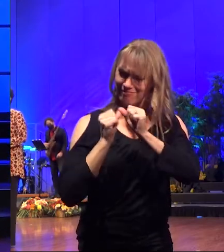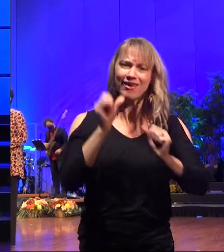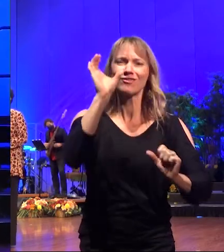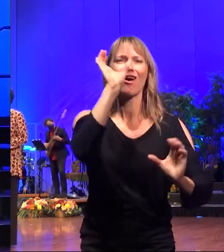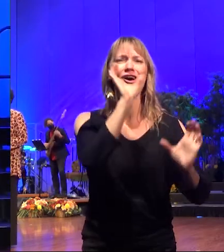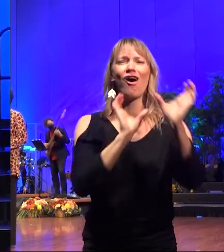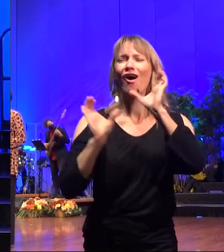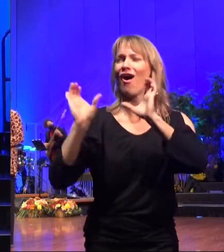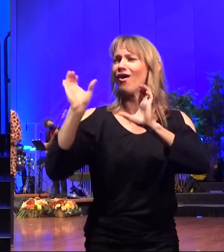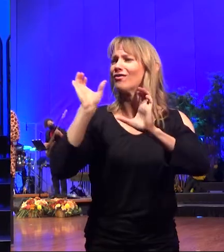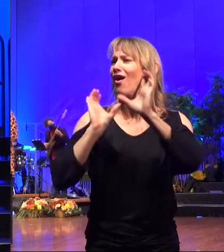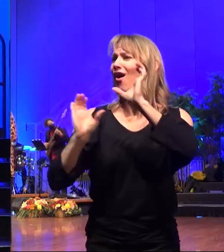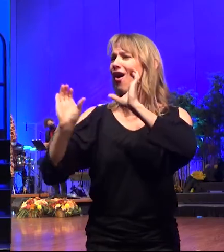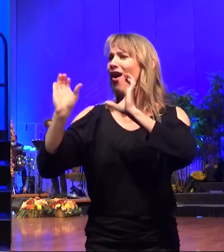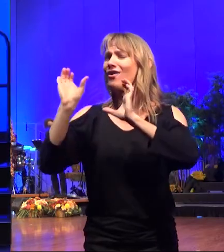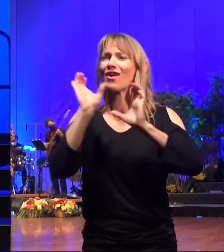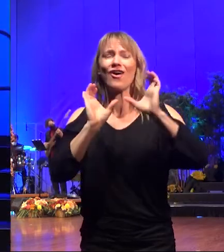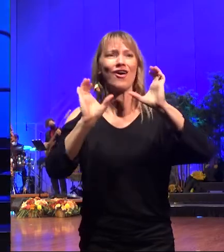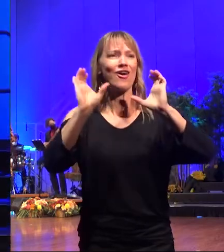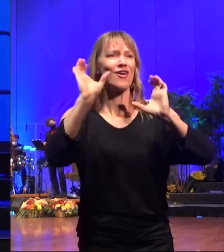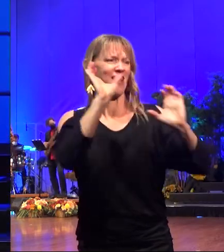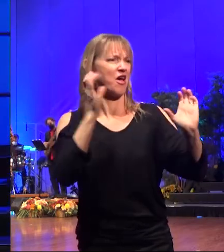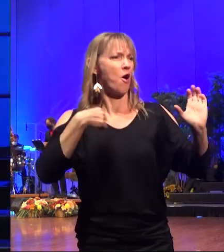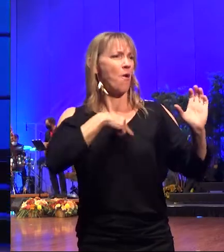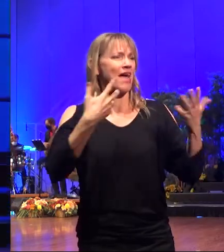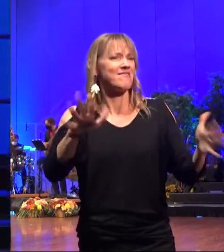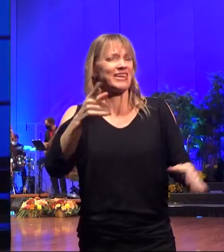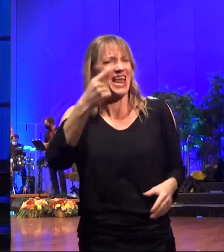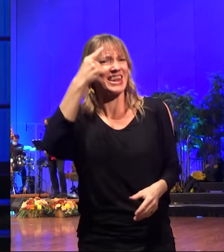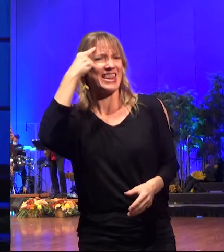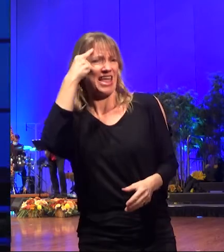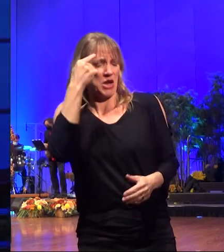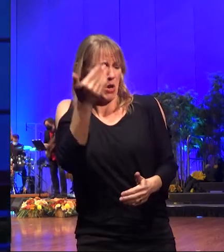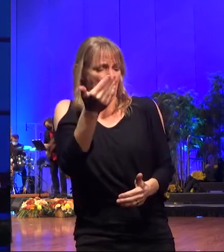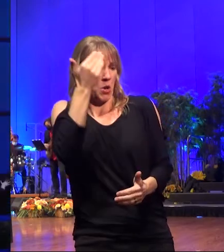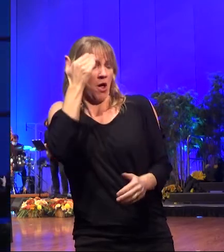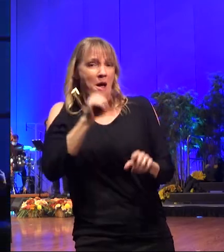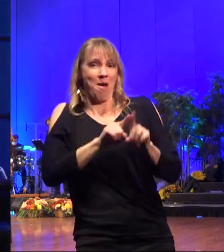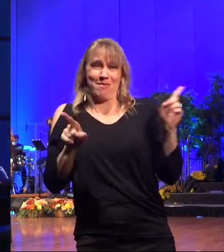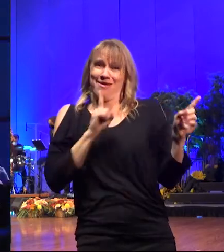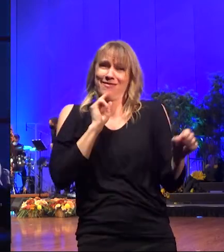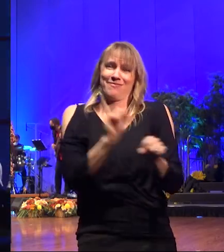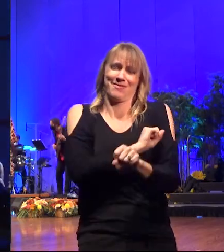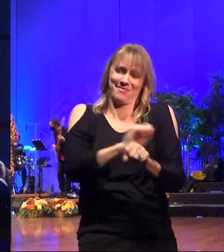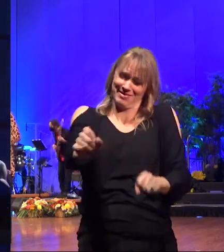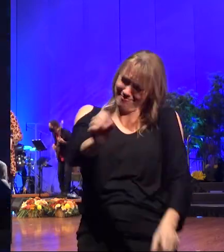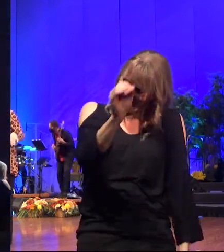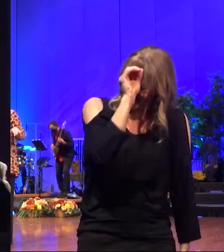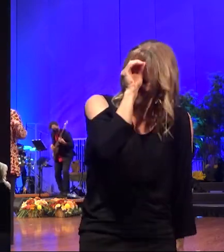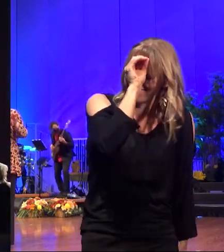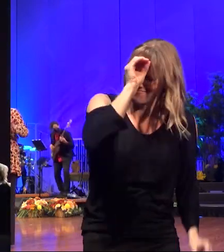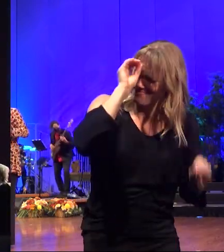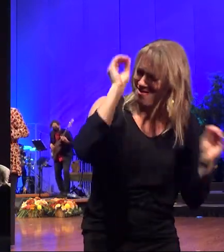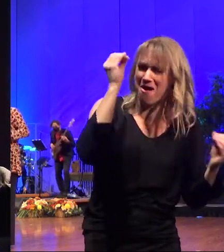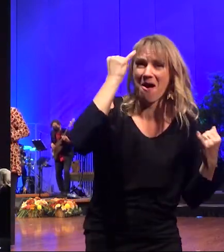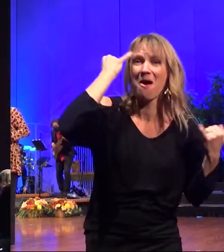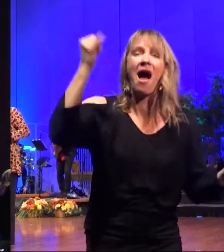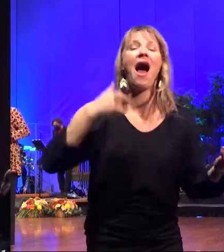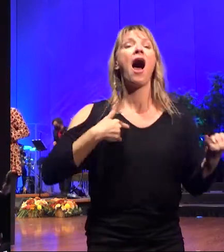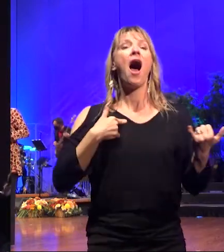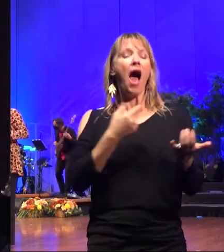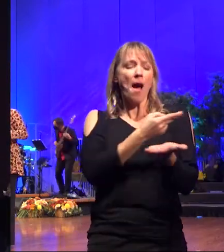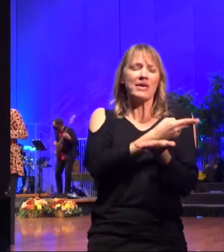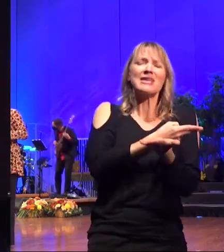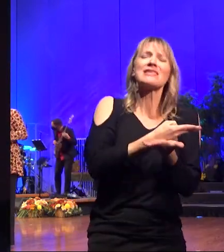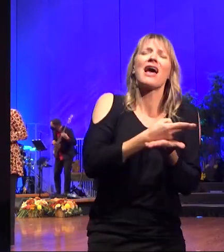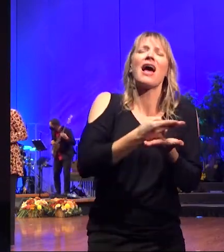continually searching. We think we know, but we got no idea. I'm